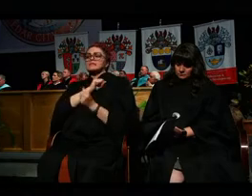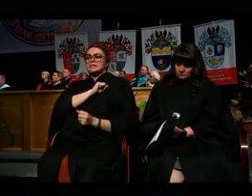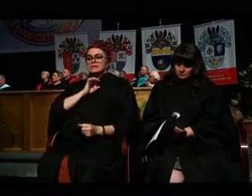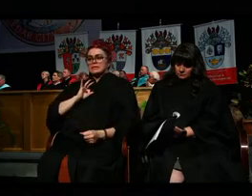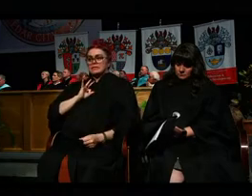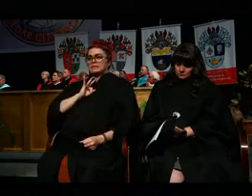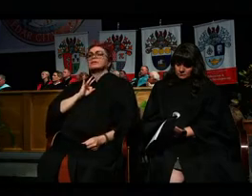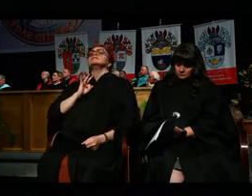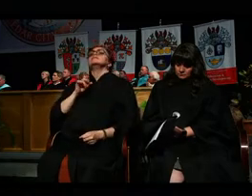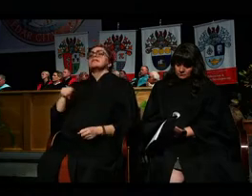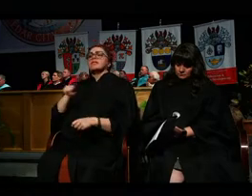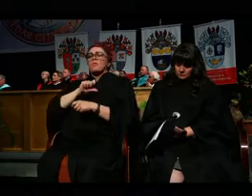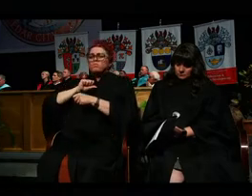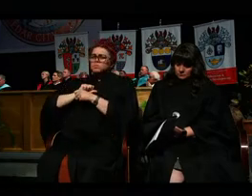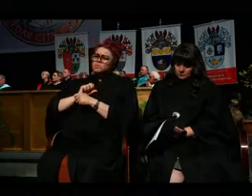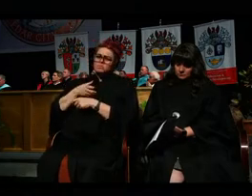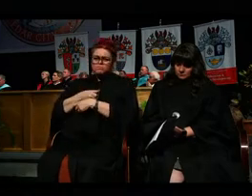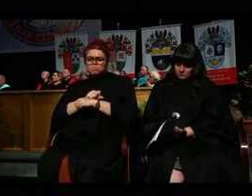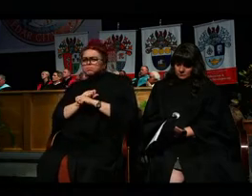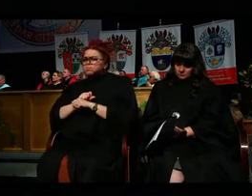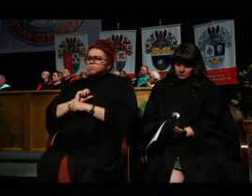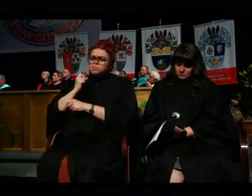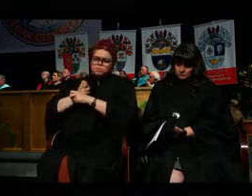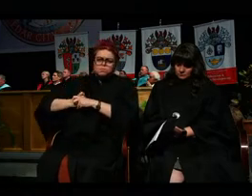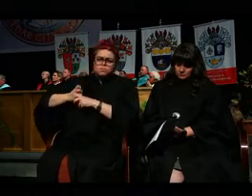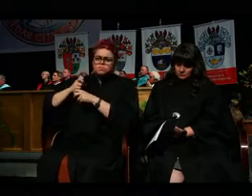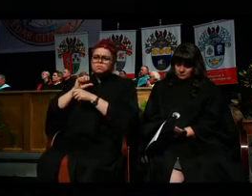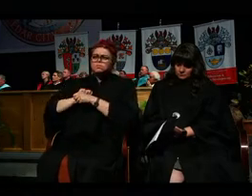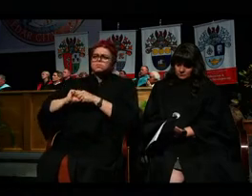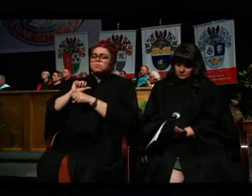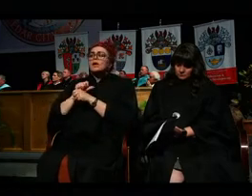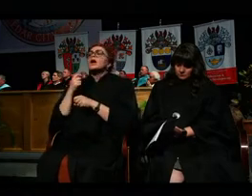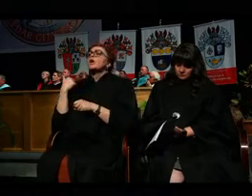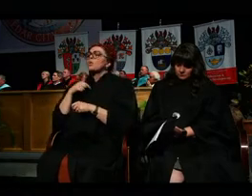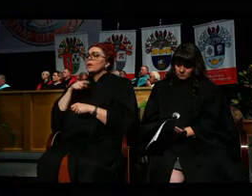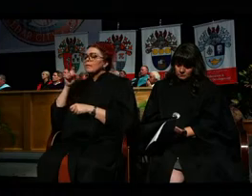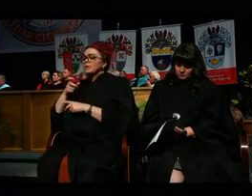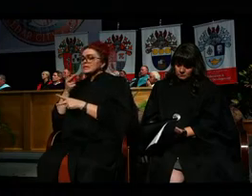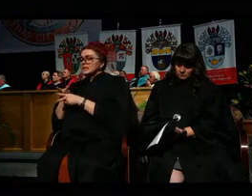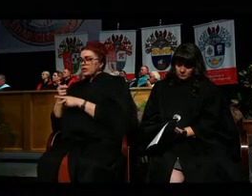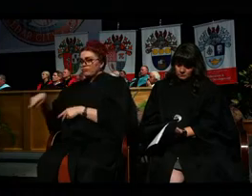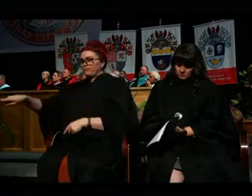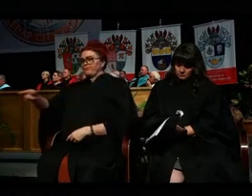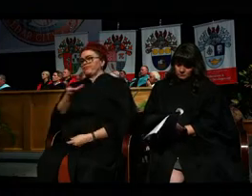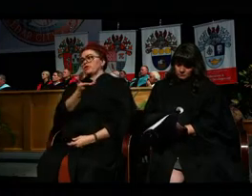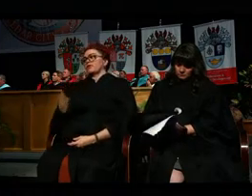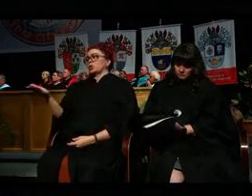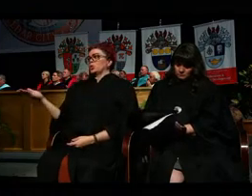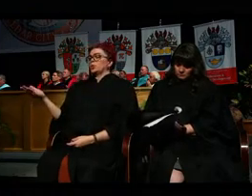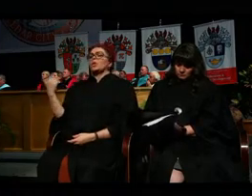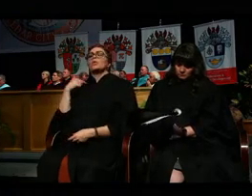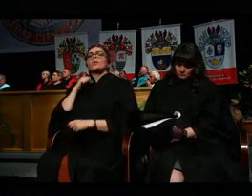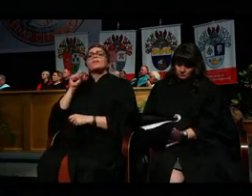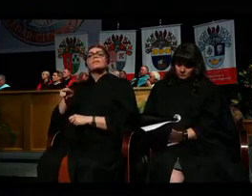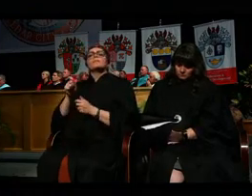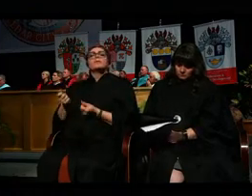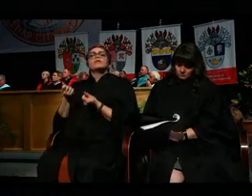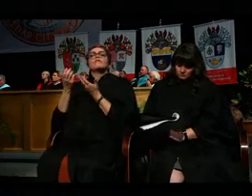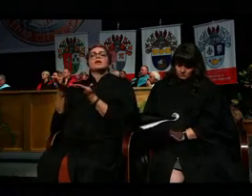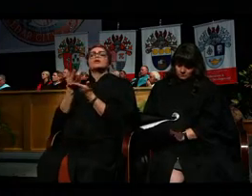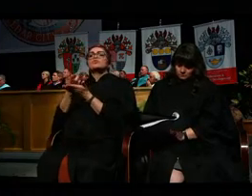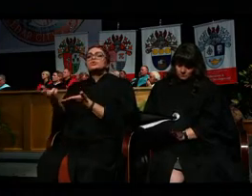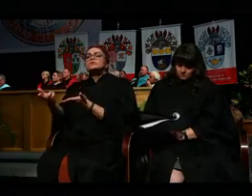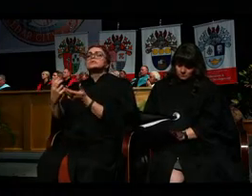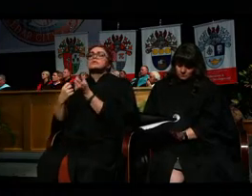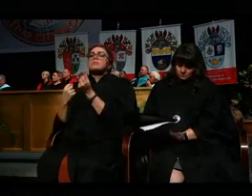to provide learning, support, and care for our students, and we must care for all of you. We must provide the resources and